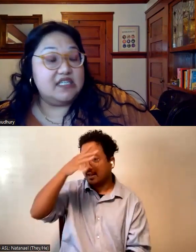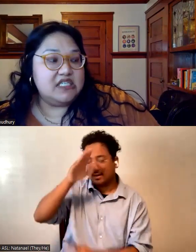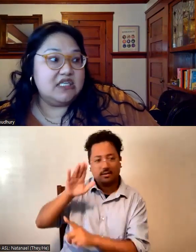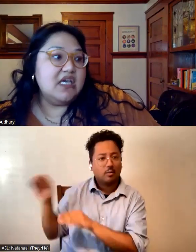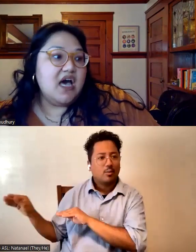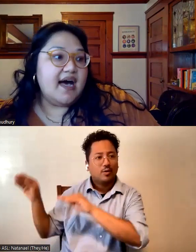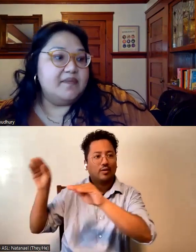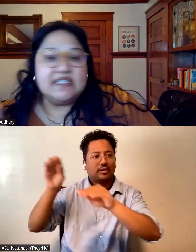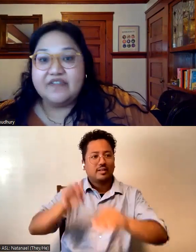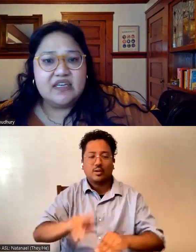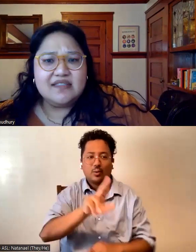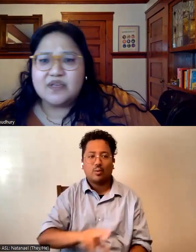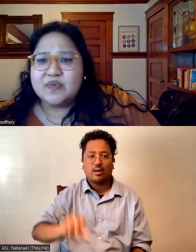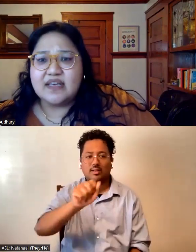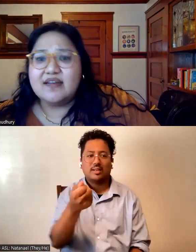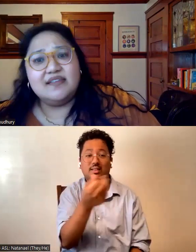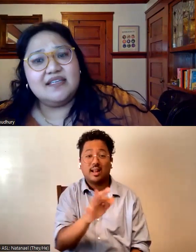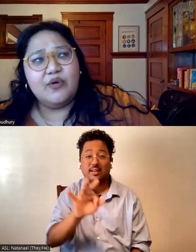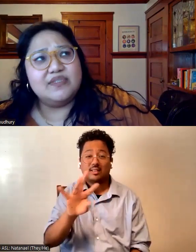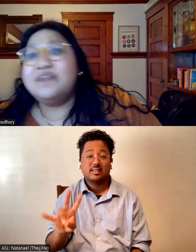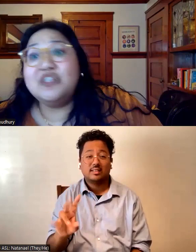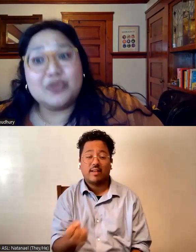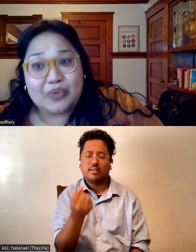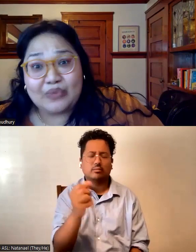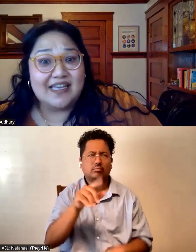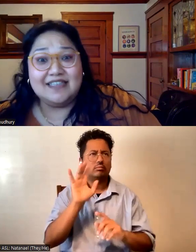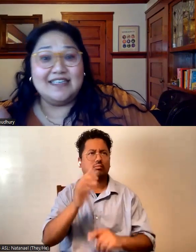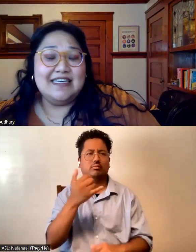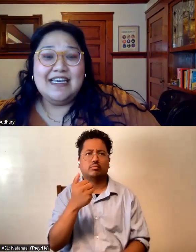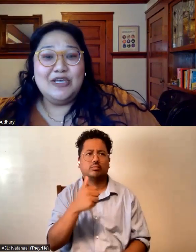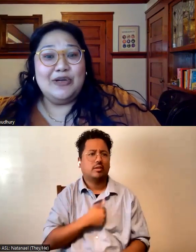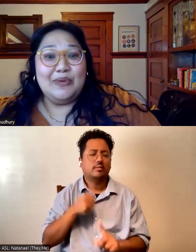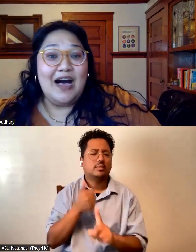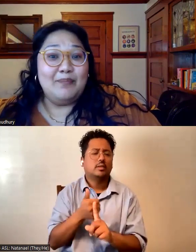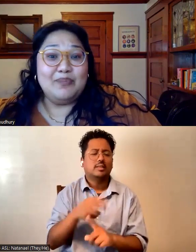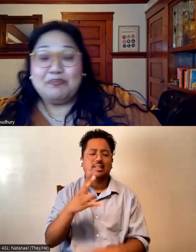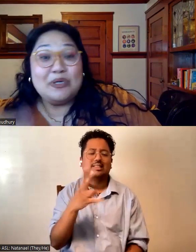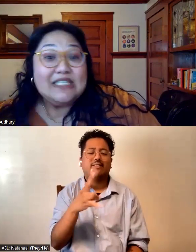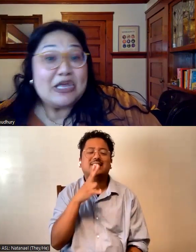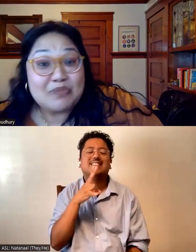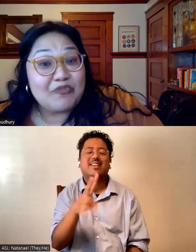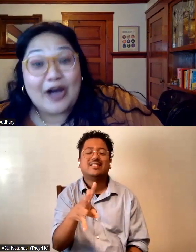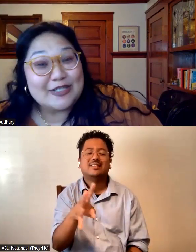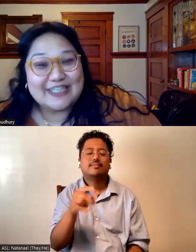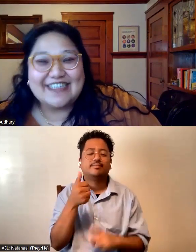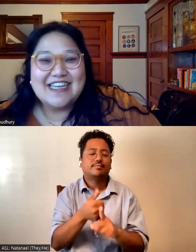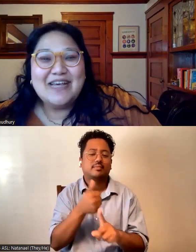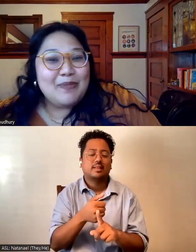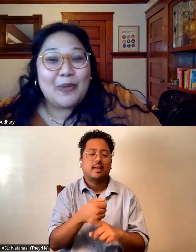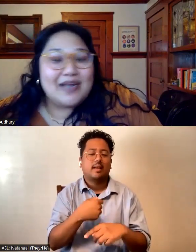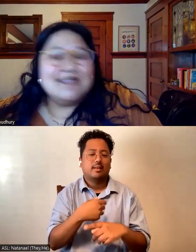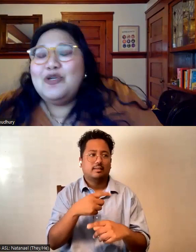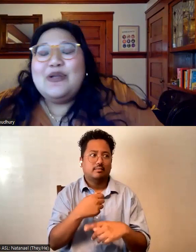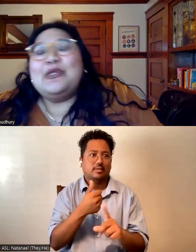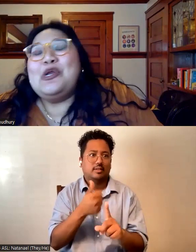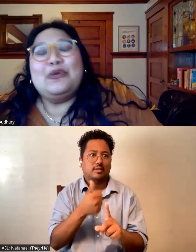in the 1970s. He was like 17 years old, and he had to, put together some fraudulent